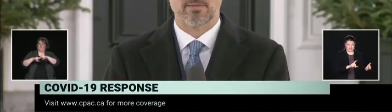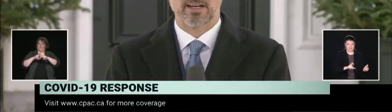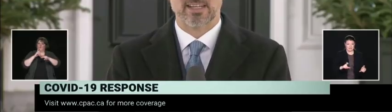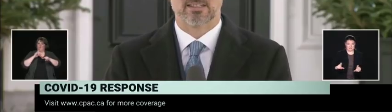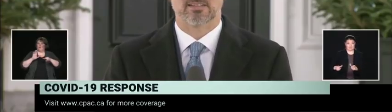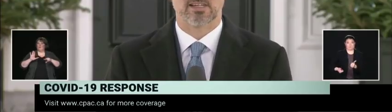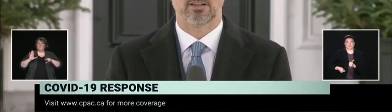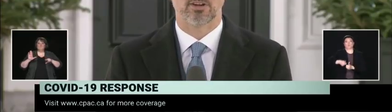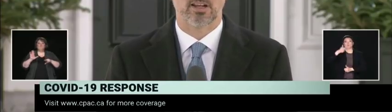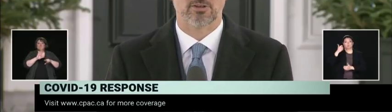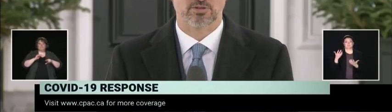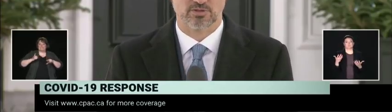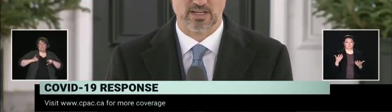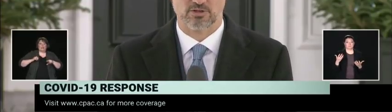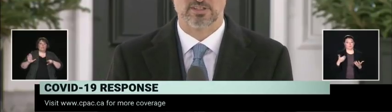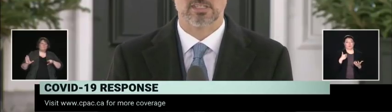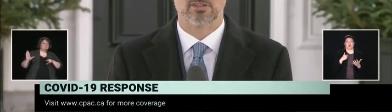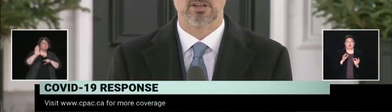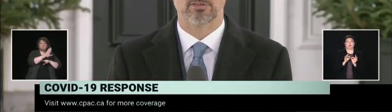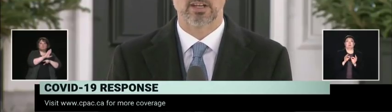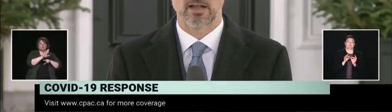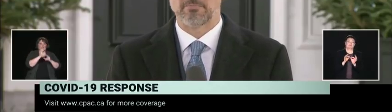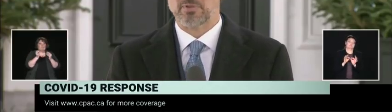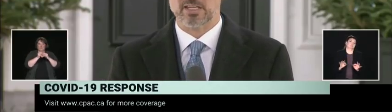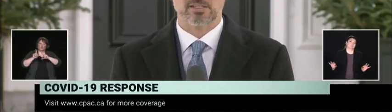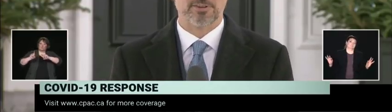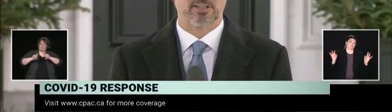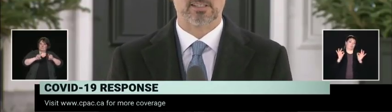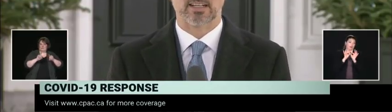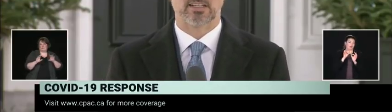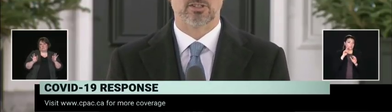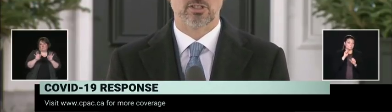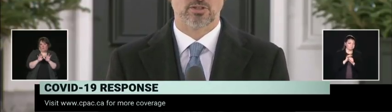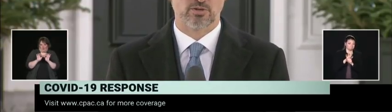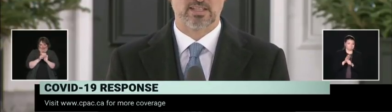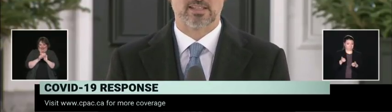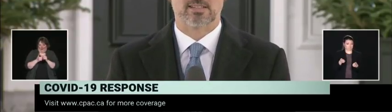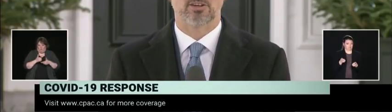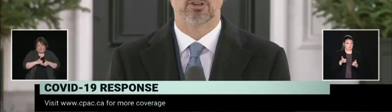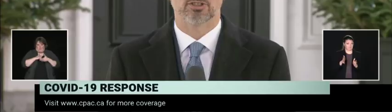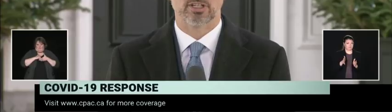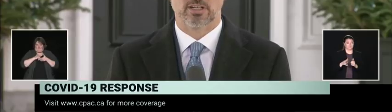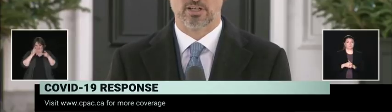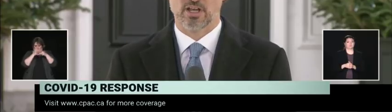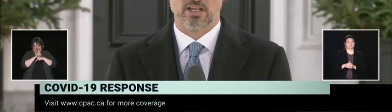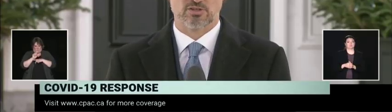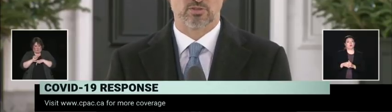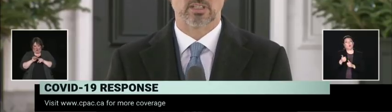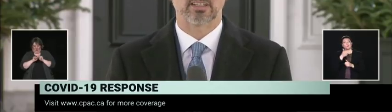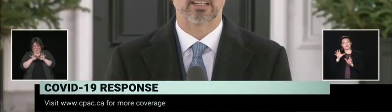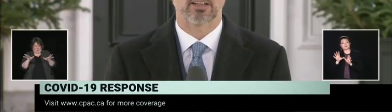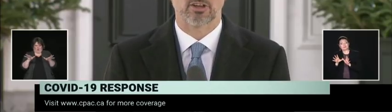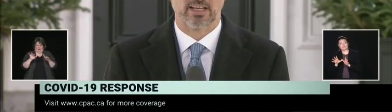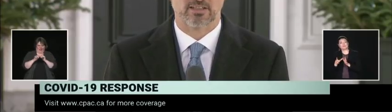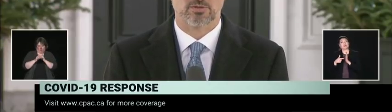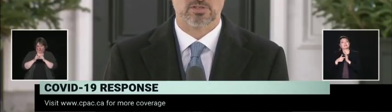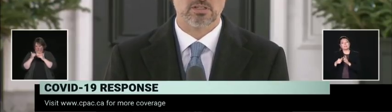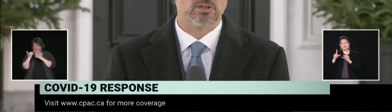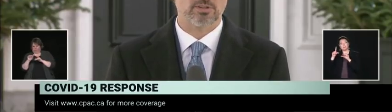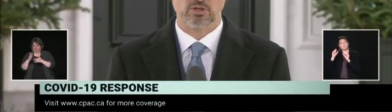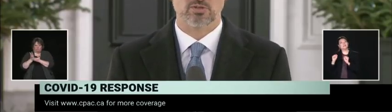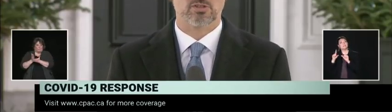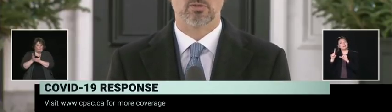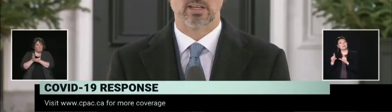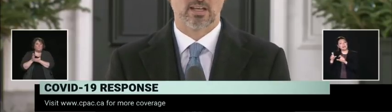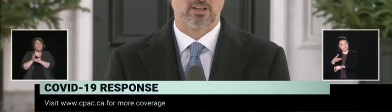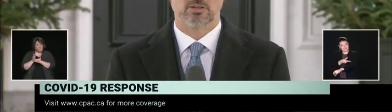c'est un élément essentiel dans la lutte contre la COVID-19. Il y a différentes stratégies, dont les tests sérologiques qui sont en train d'être regardés aussi.